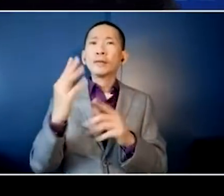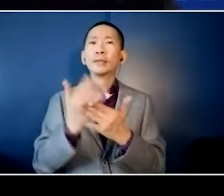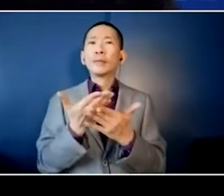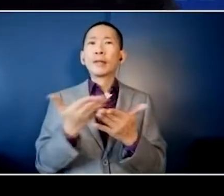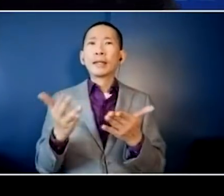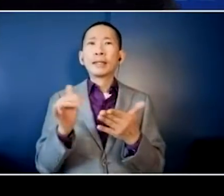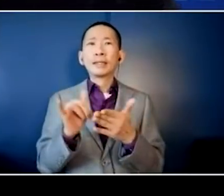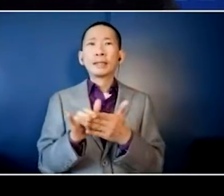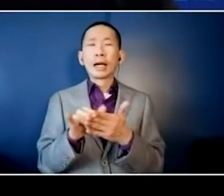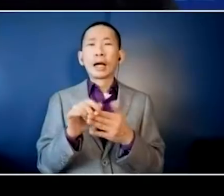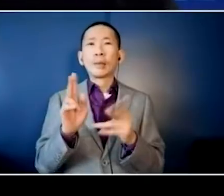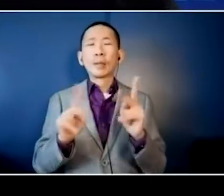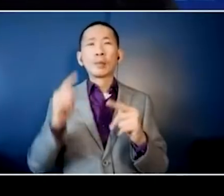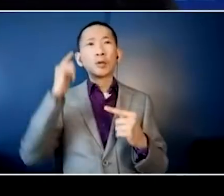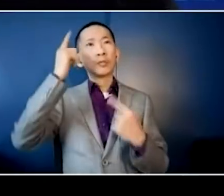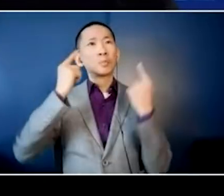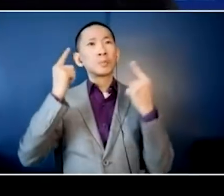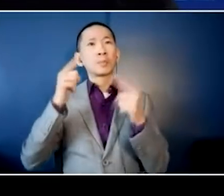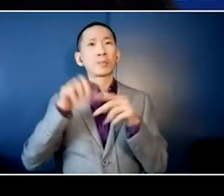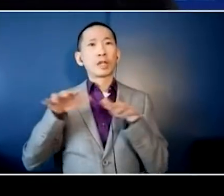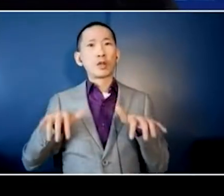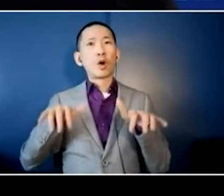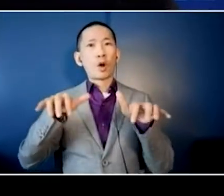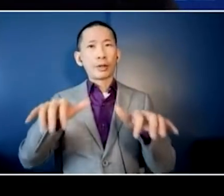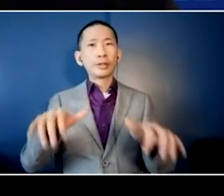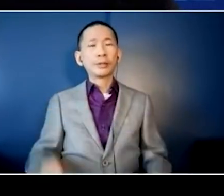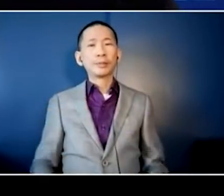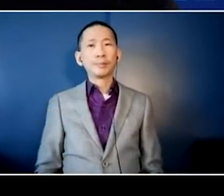minds of the folks in this audience. I'd